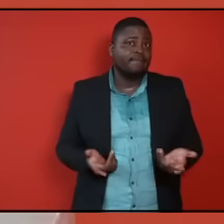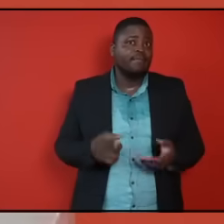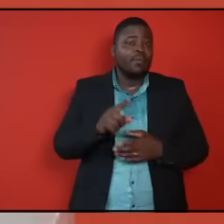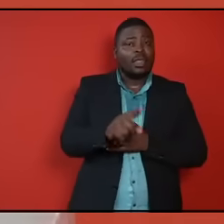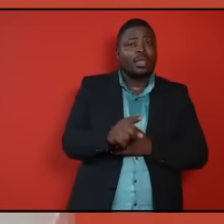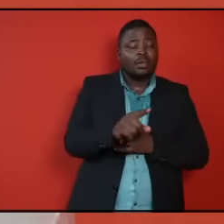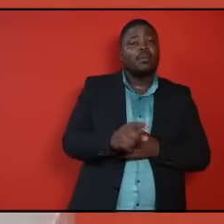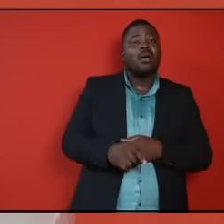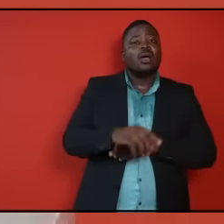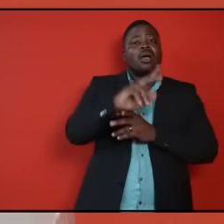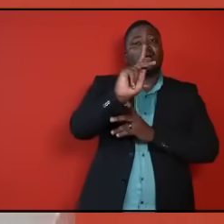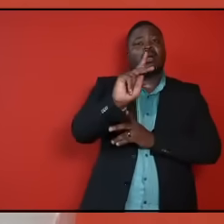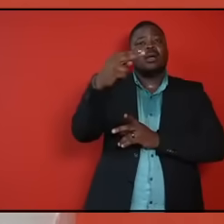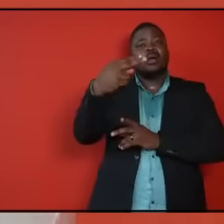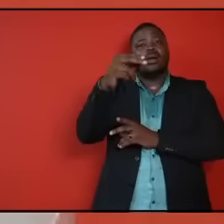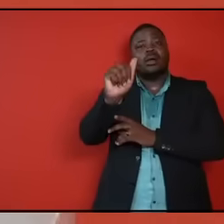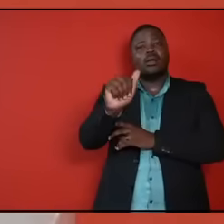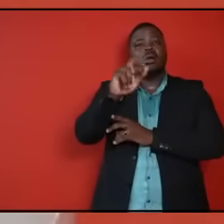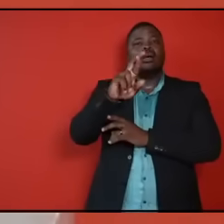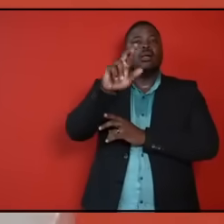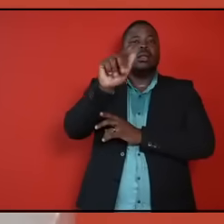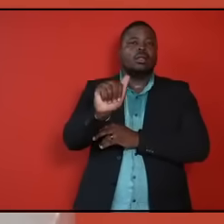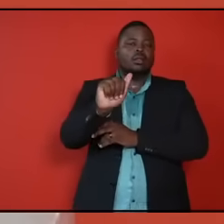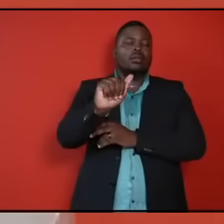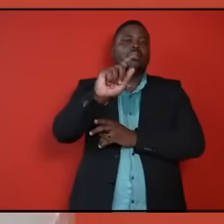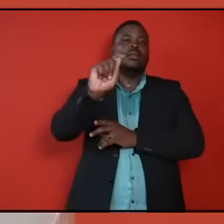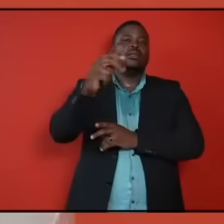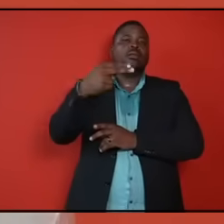Kathrada Foundation? Where are all these